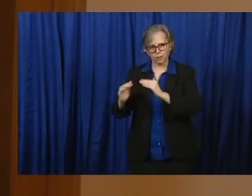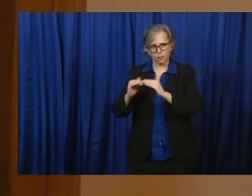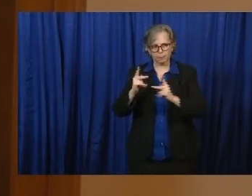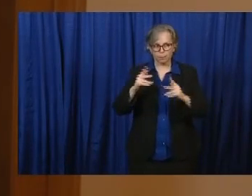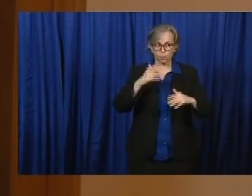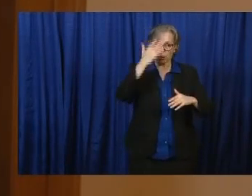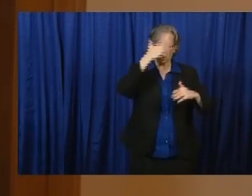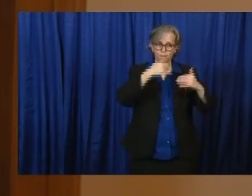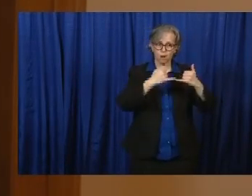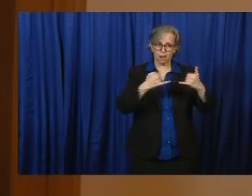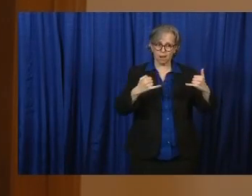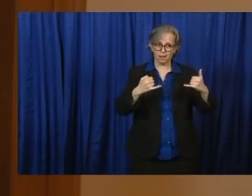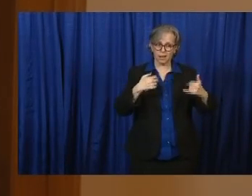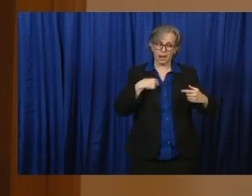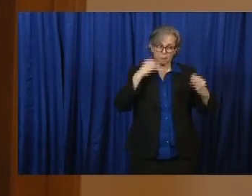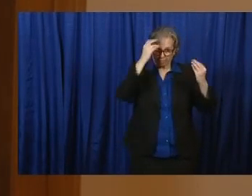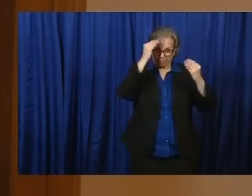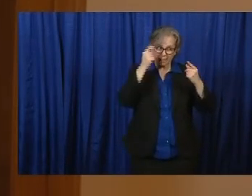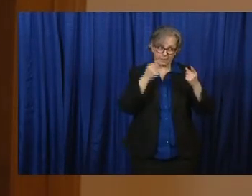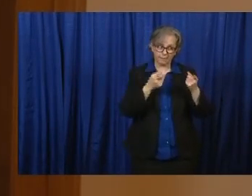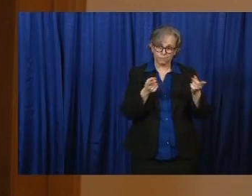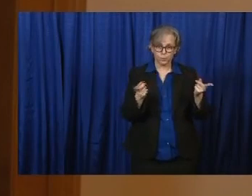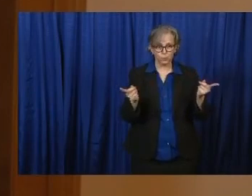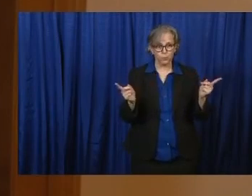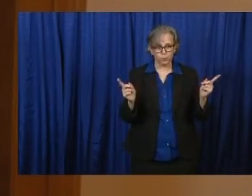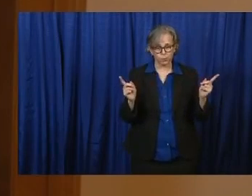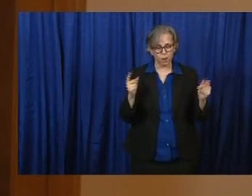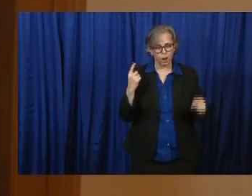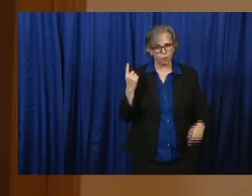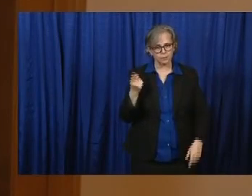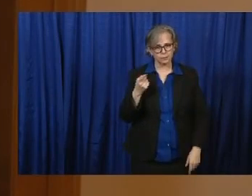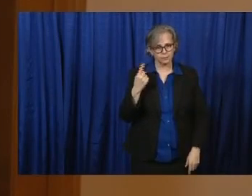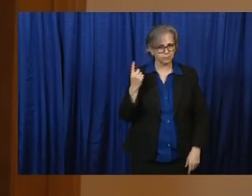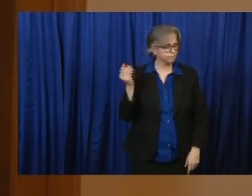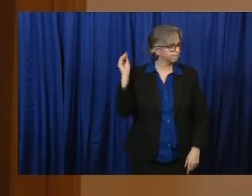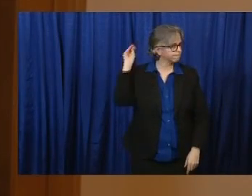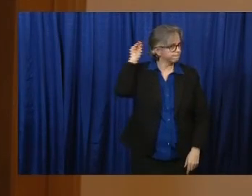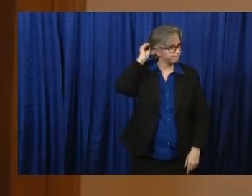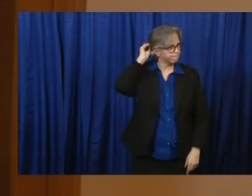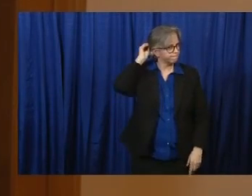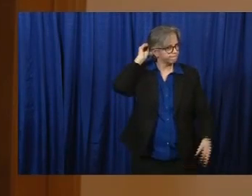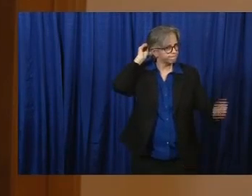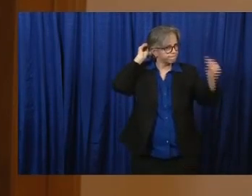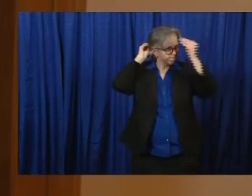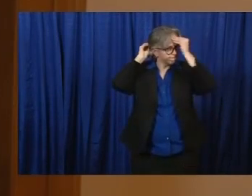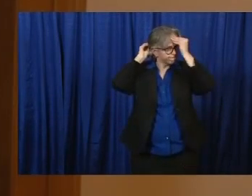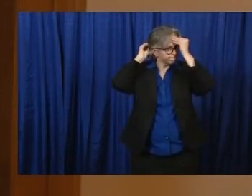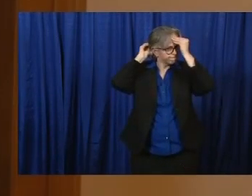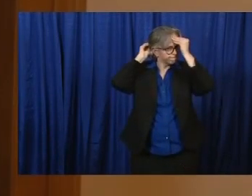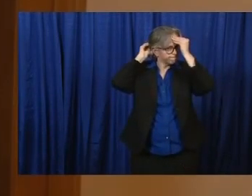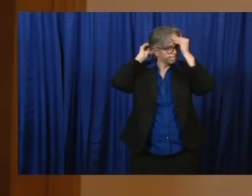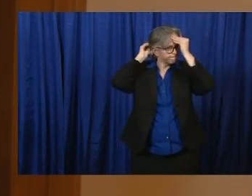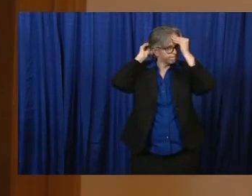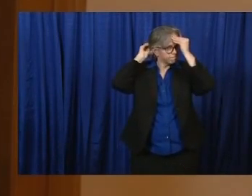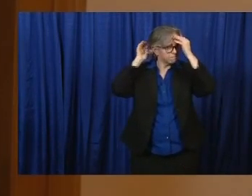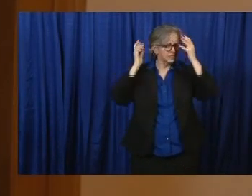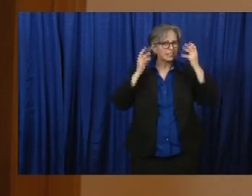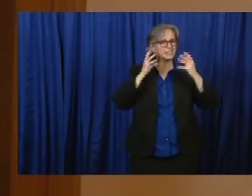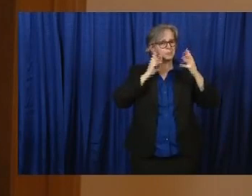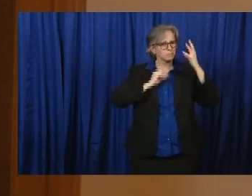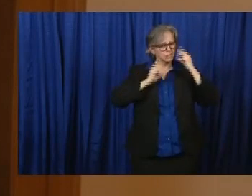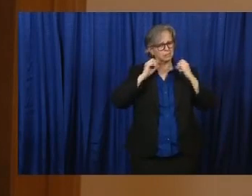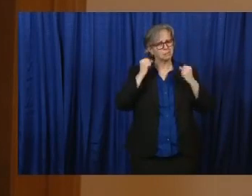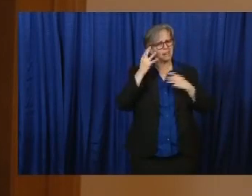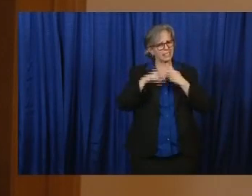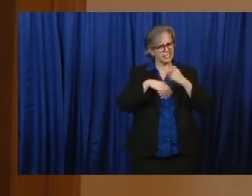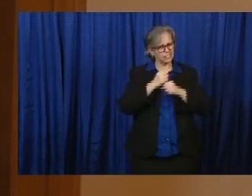about you a lot, more than I can express, because I've spent many years on the front lines and sometimes feel frustrated that I